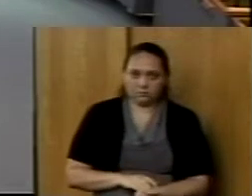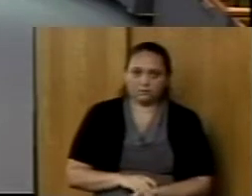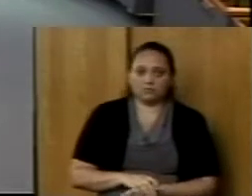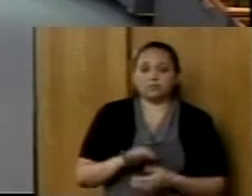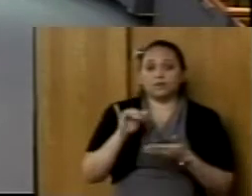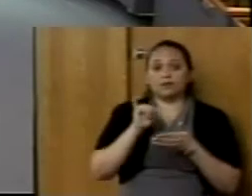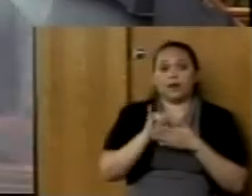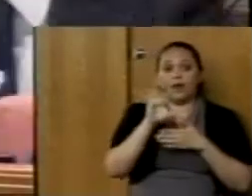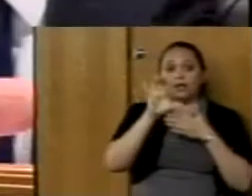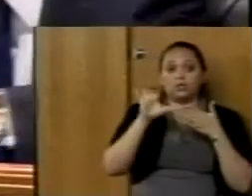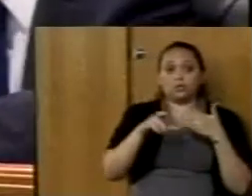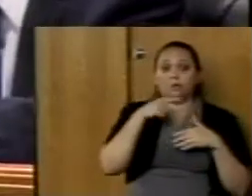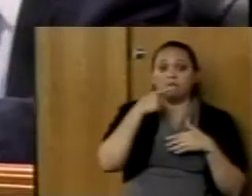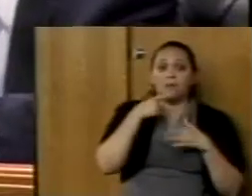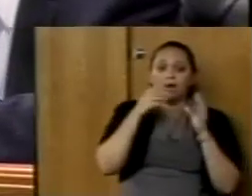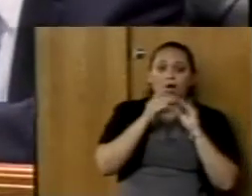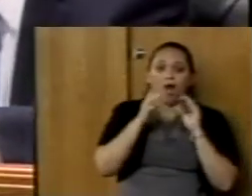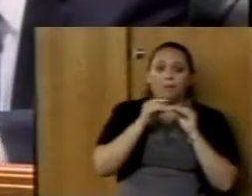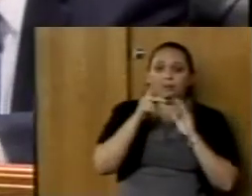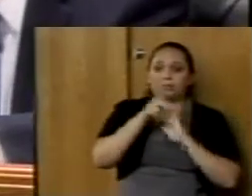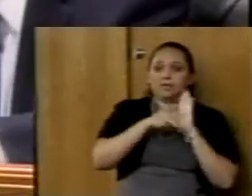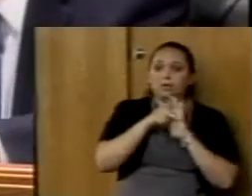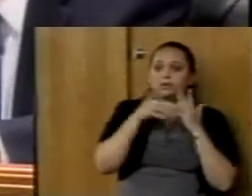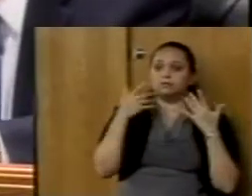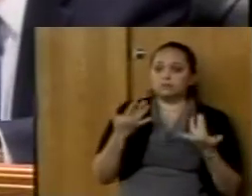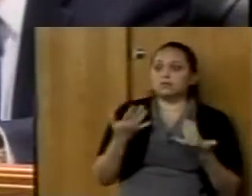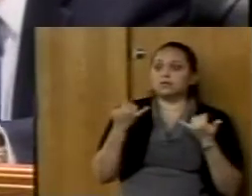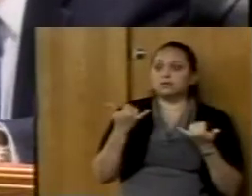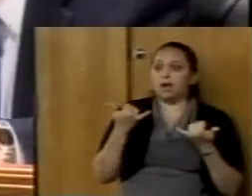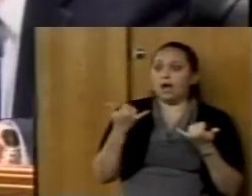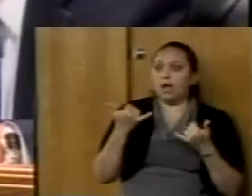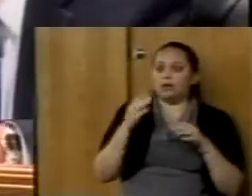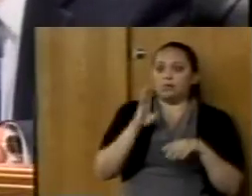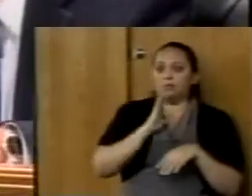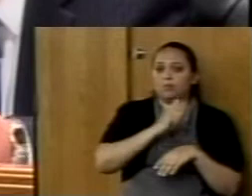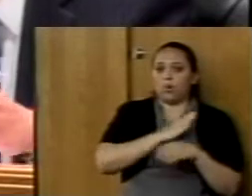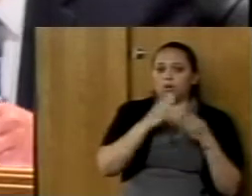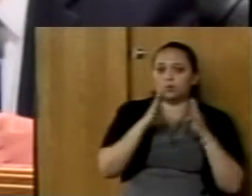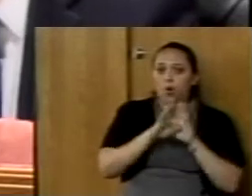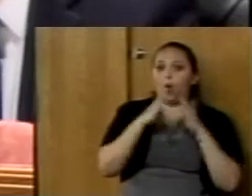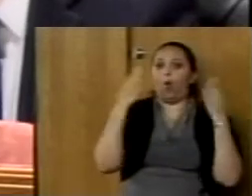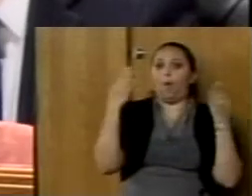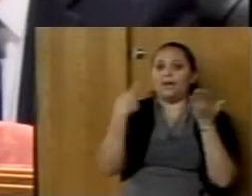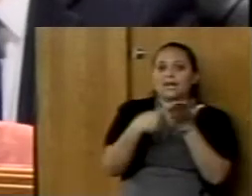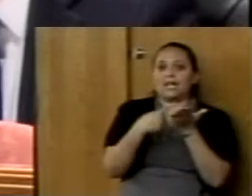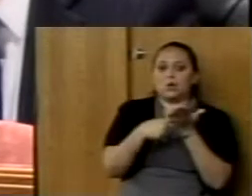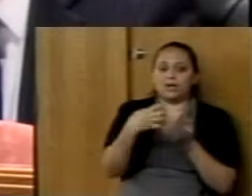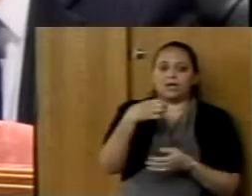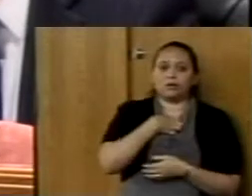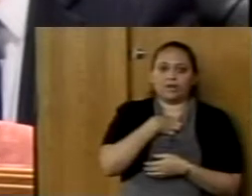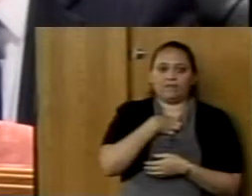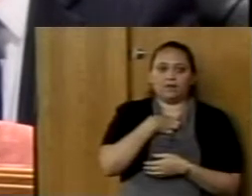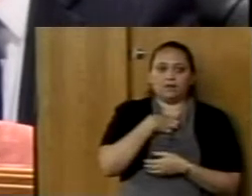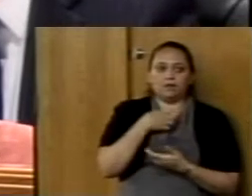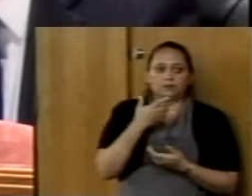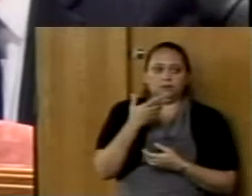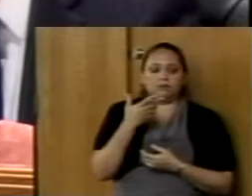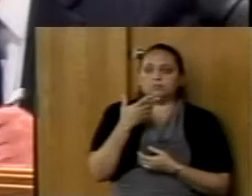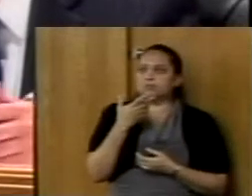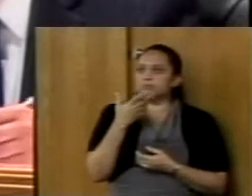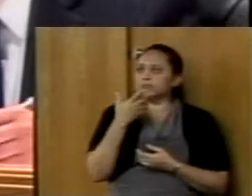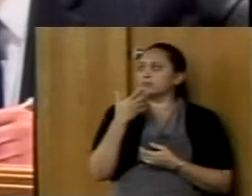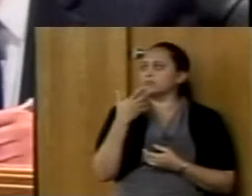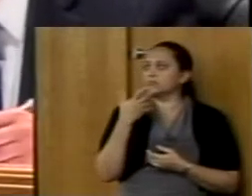That concludes the public comment period. Board now goes into open hearing. Grievance, I understand the grievance